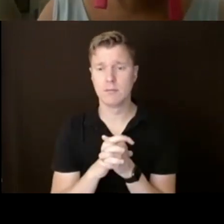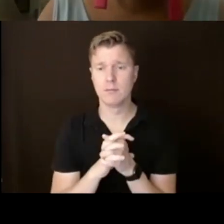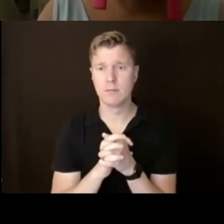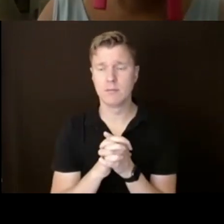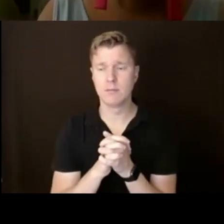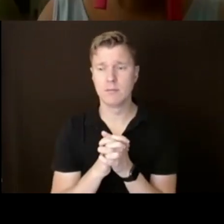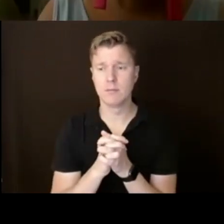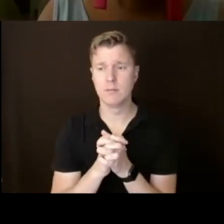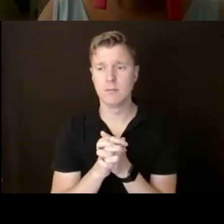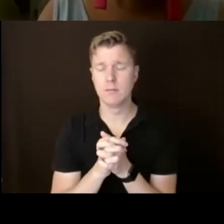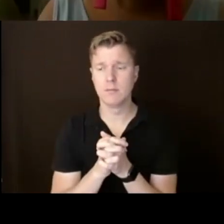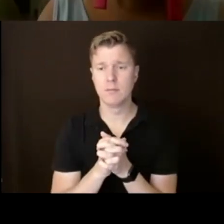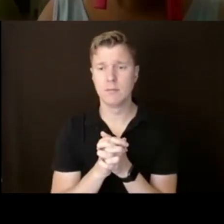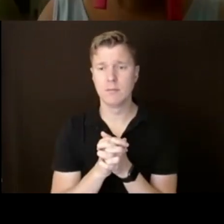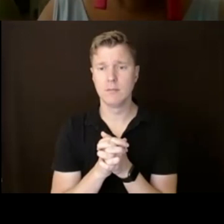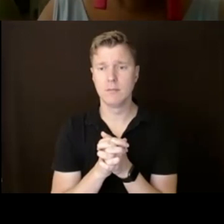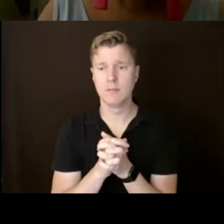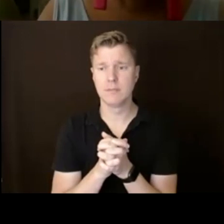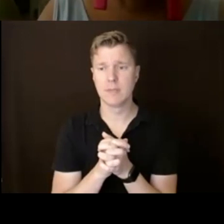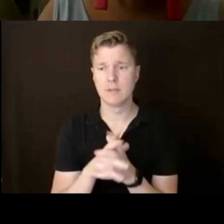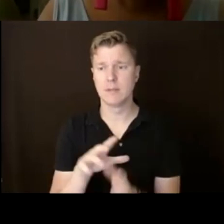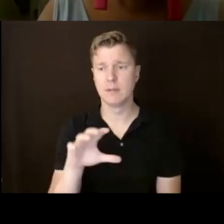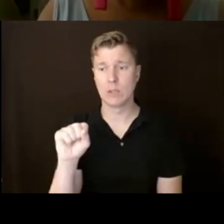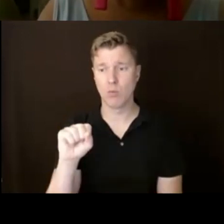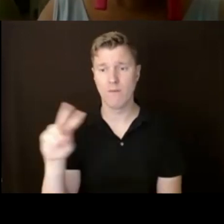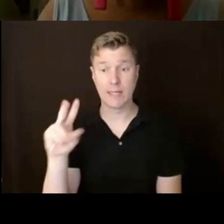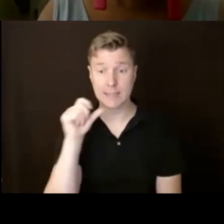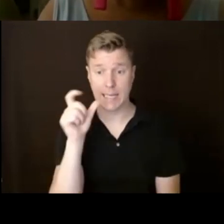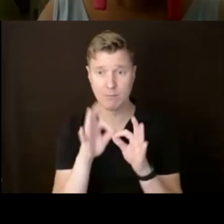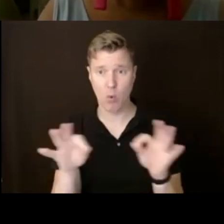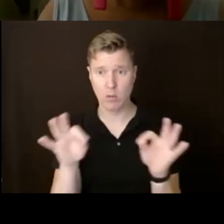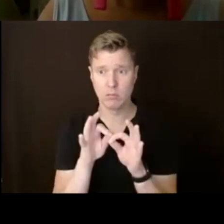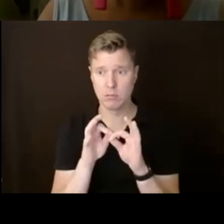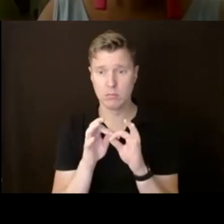business leaders. Sexual violence is not important. Anybody?